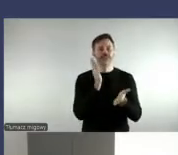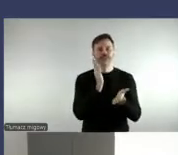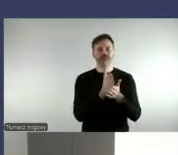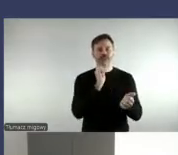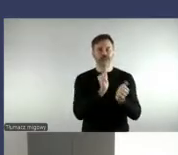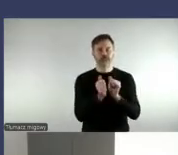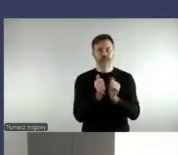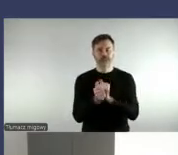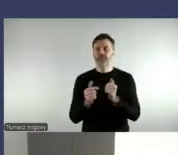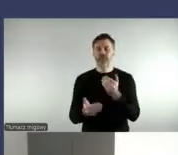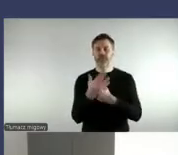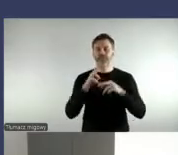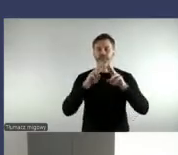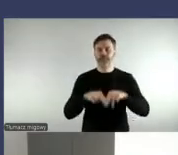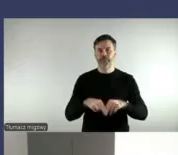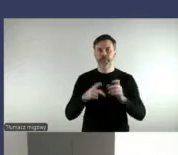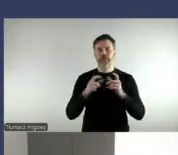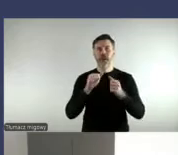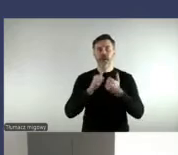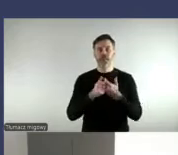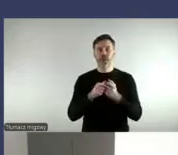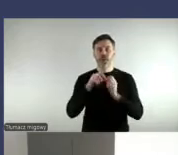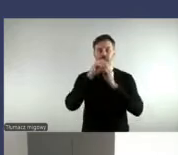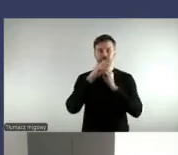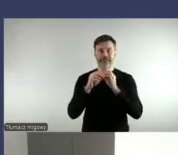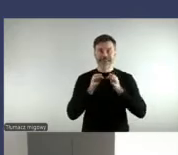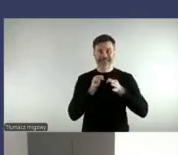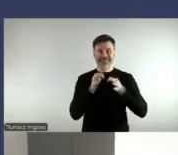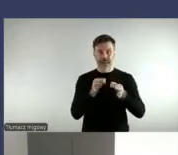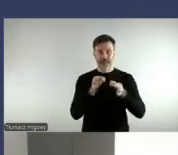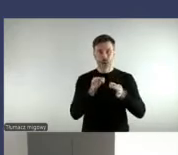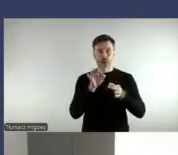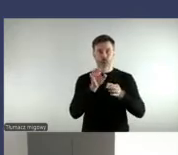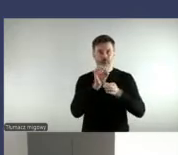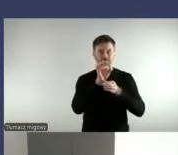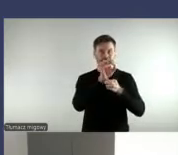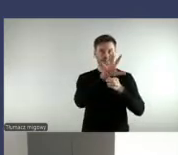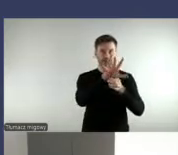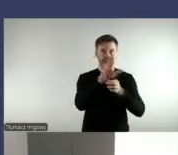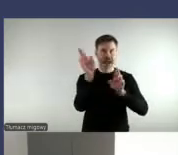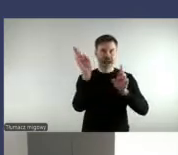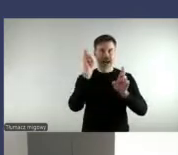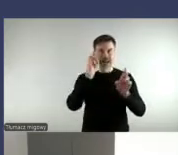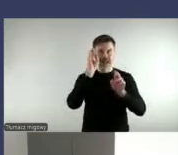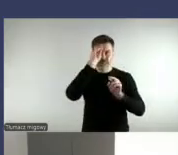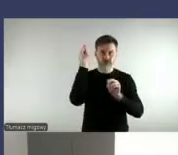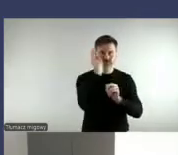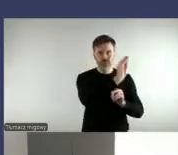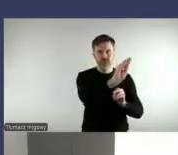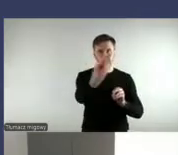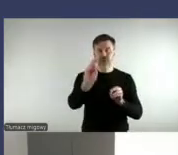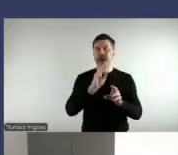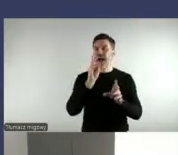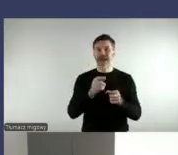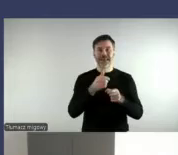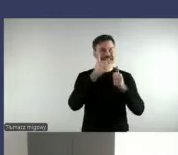remodeled, and we only left mobile sirens that are mounted on cars or transported where